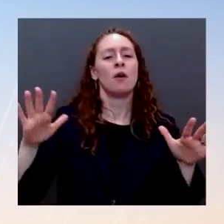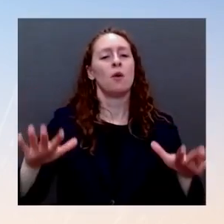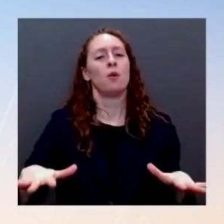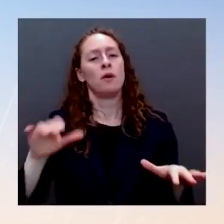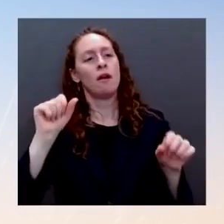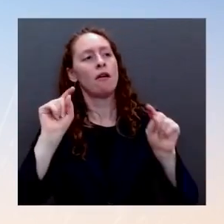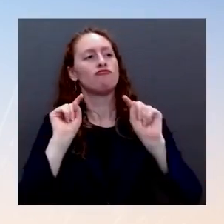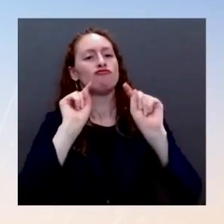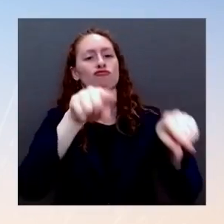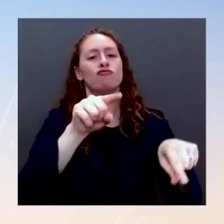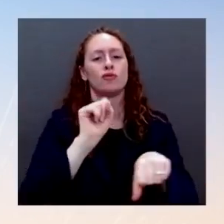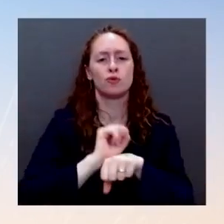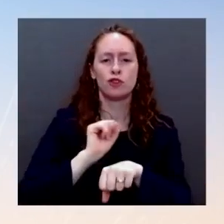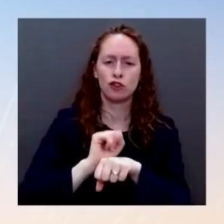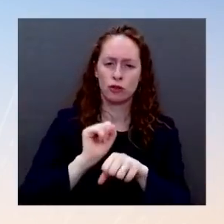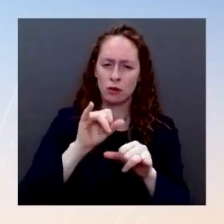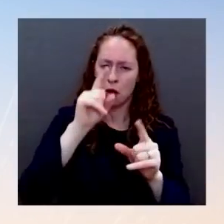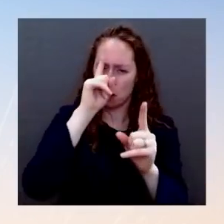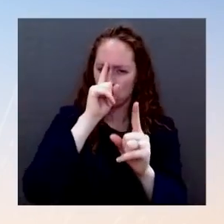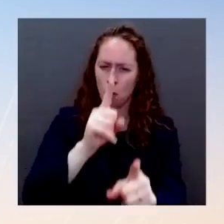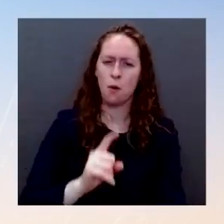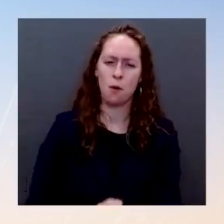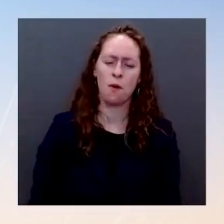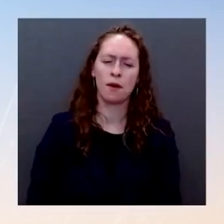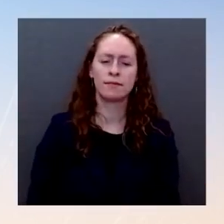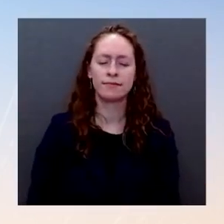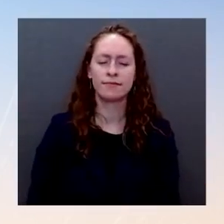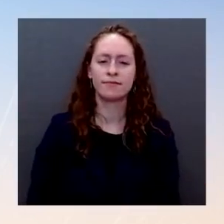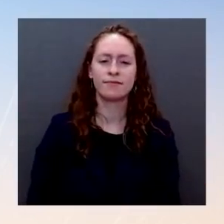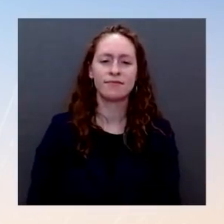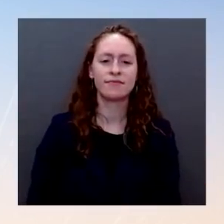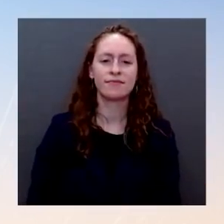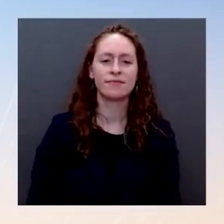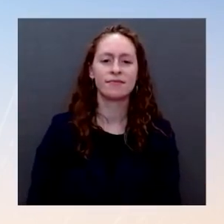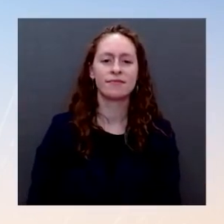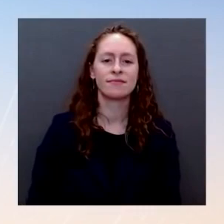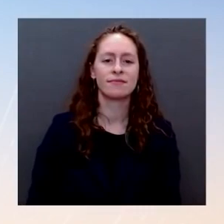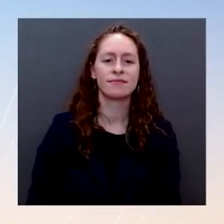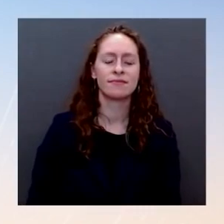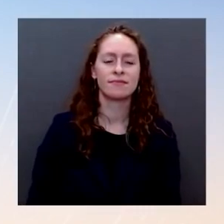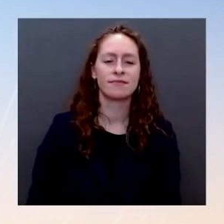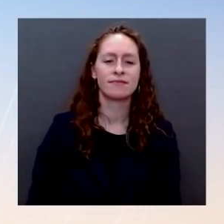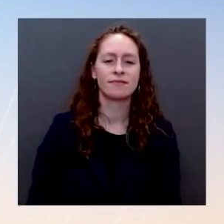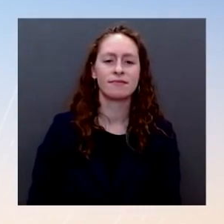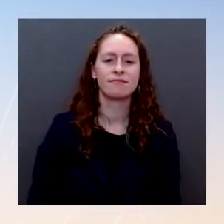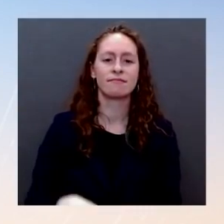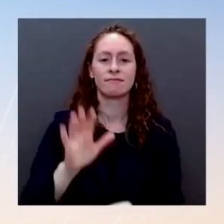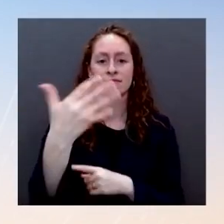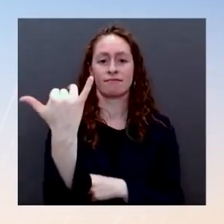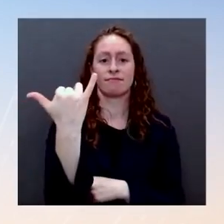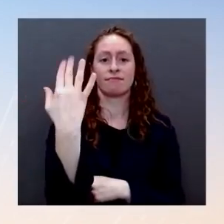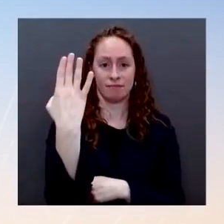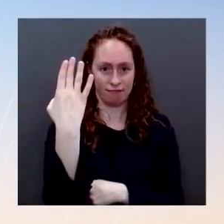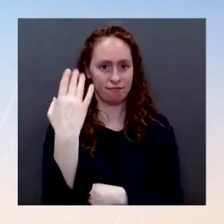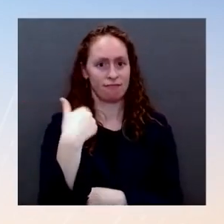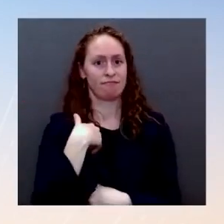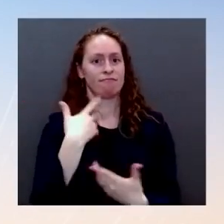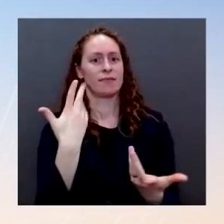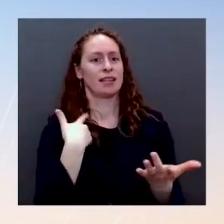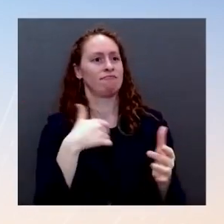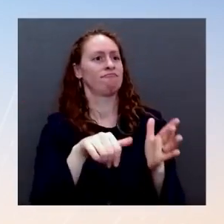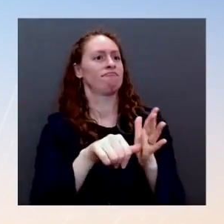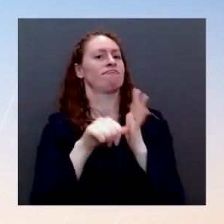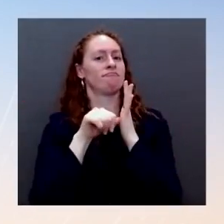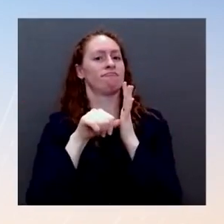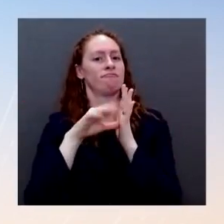get that reference, data that came out today, there are still many people who are fearful about going back to work. That is one of the